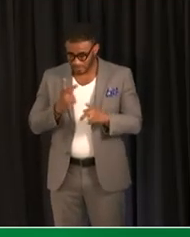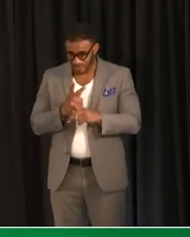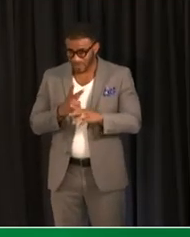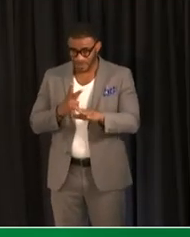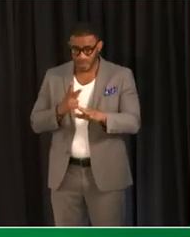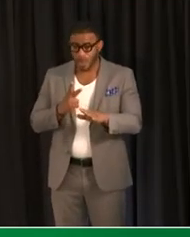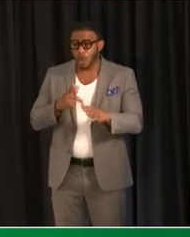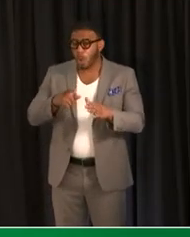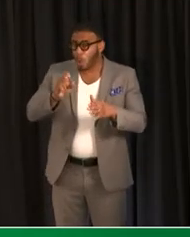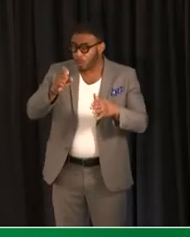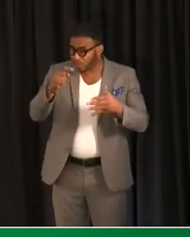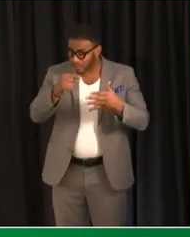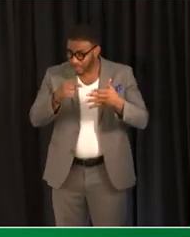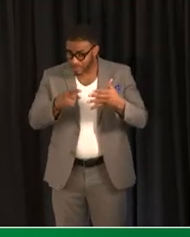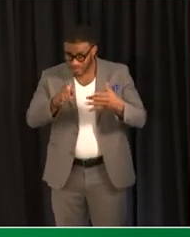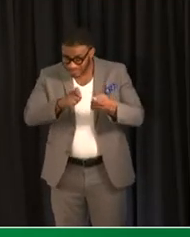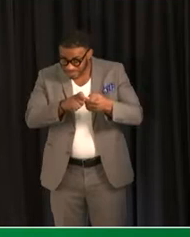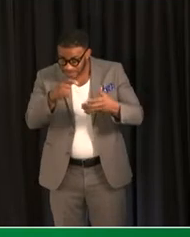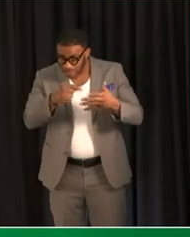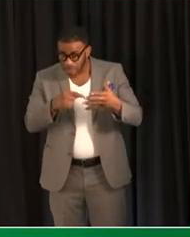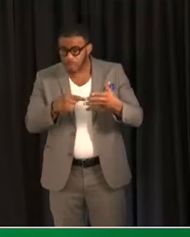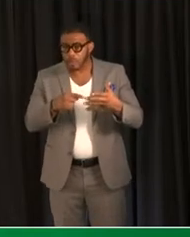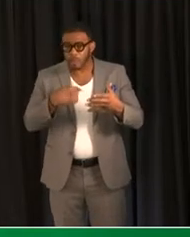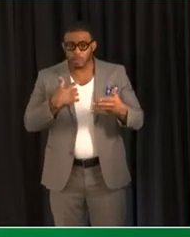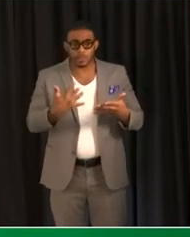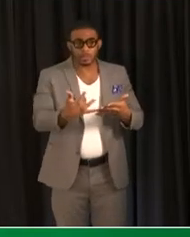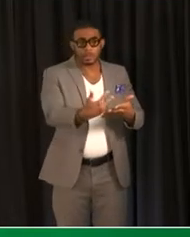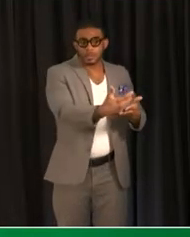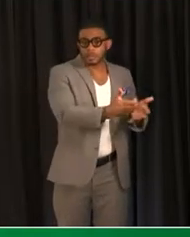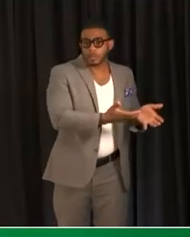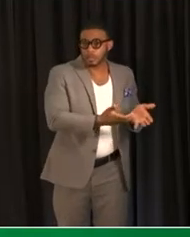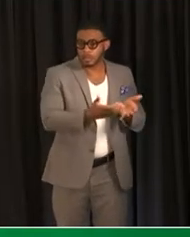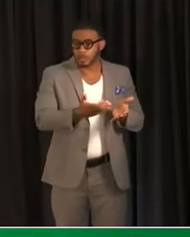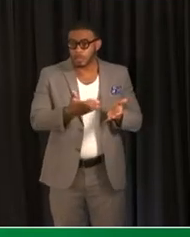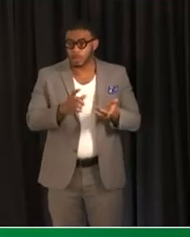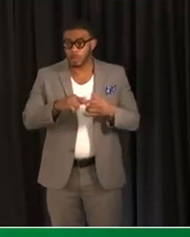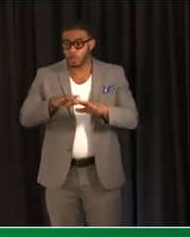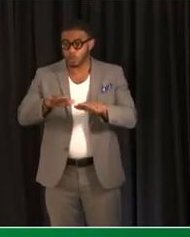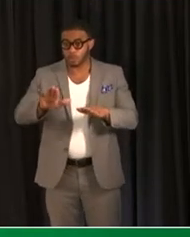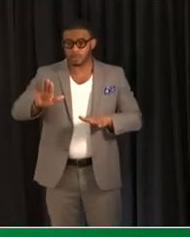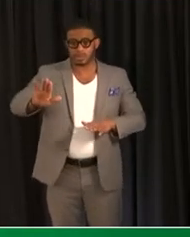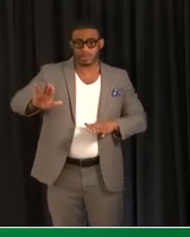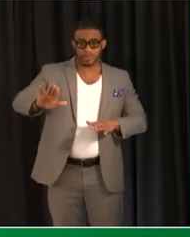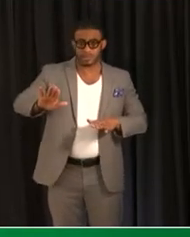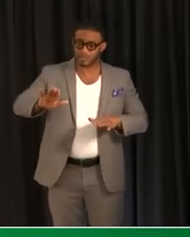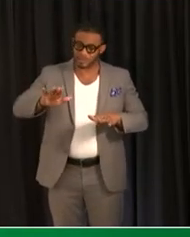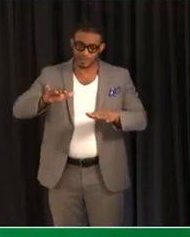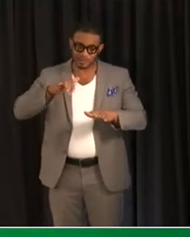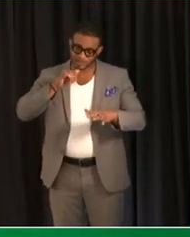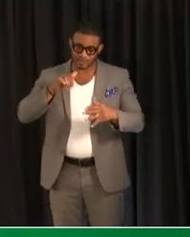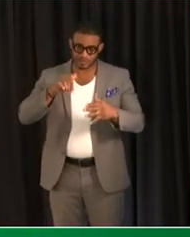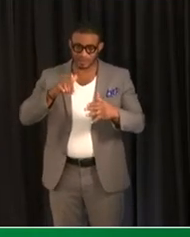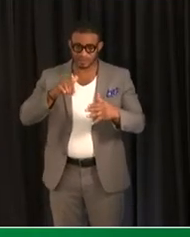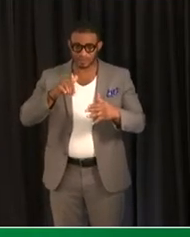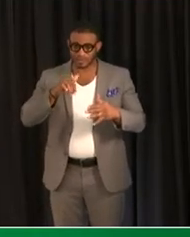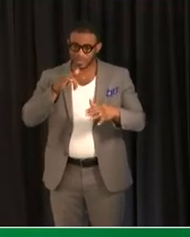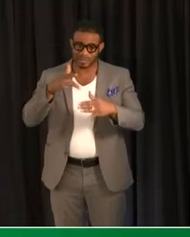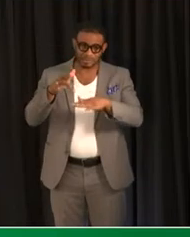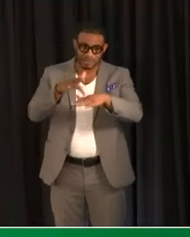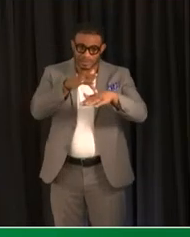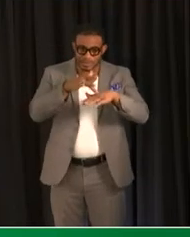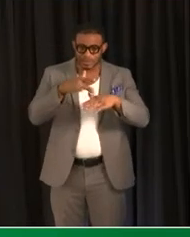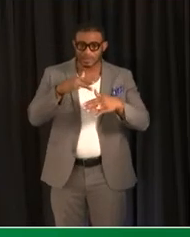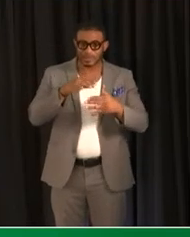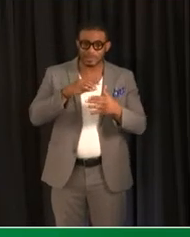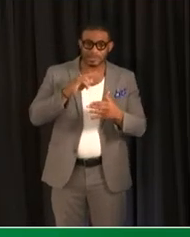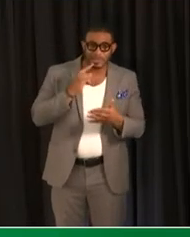store, we buy the necessary goods. And we don't, when we don't bring in the children, we don't have, we don't buy them the